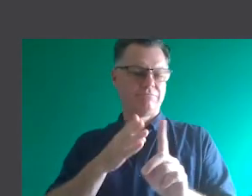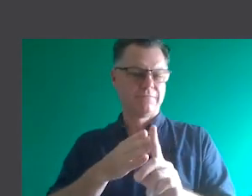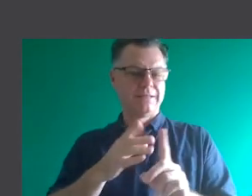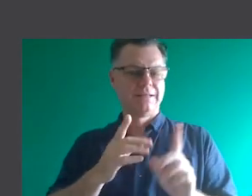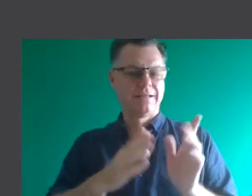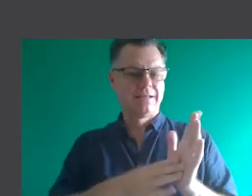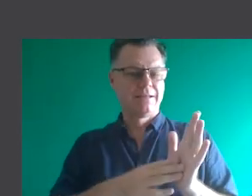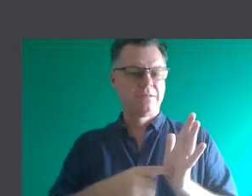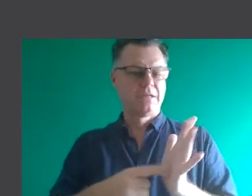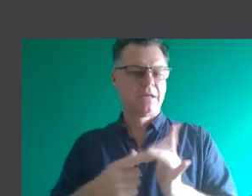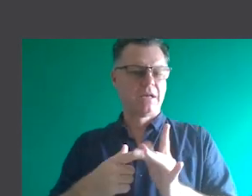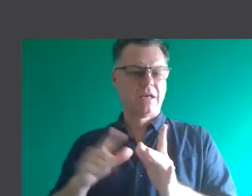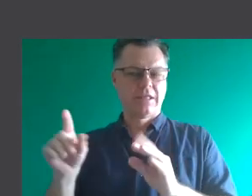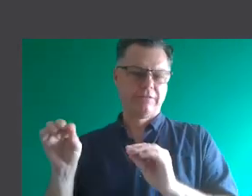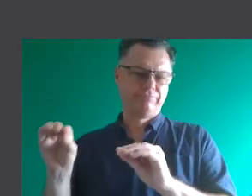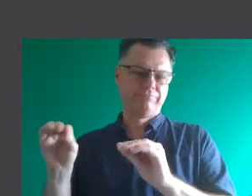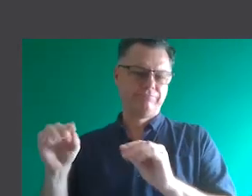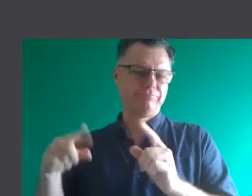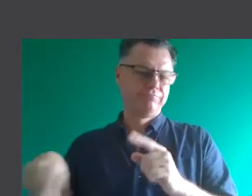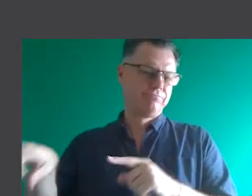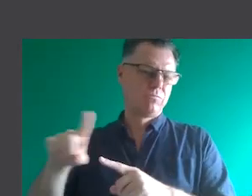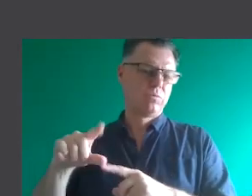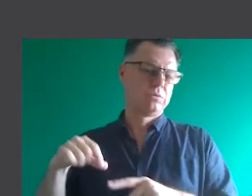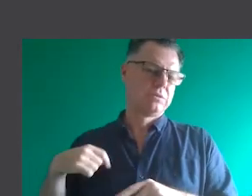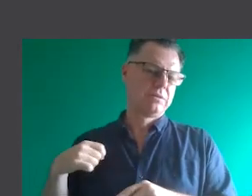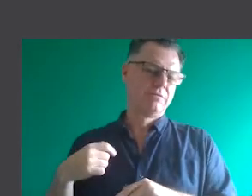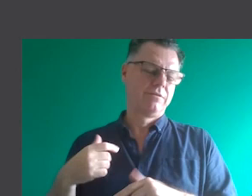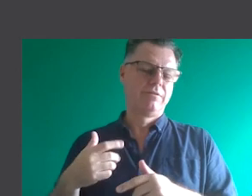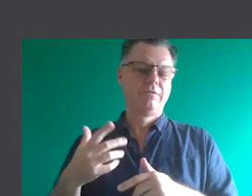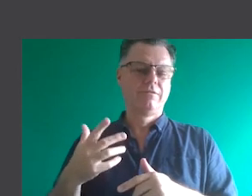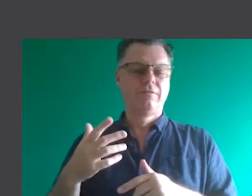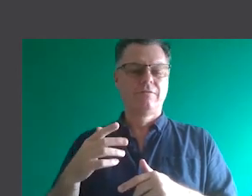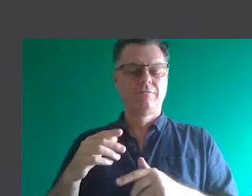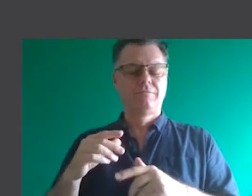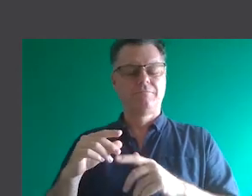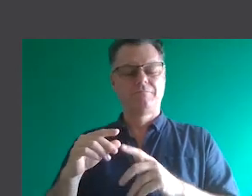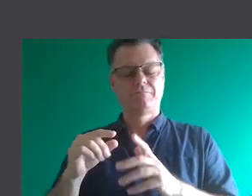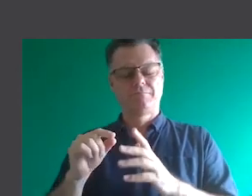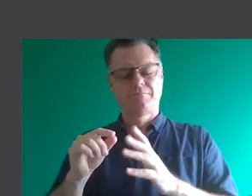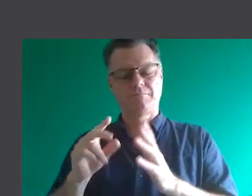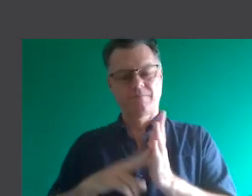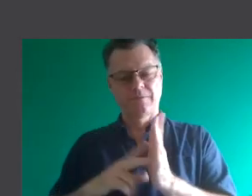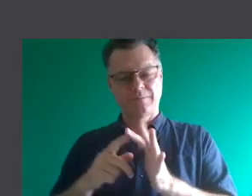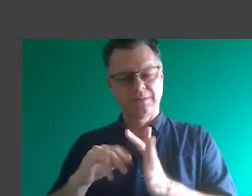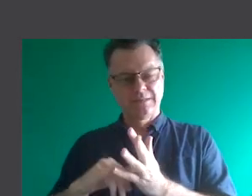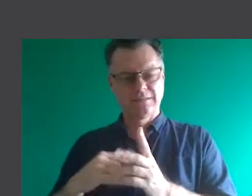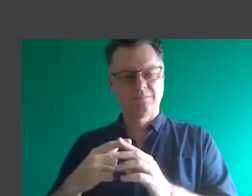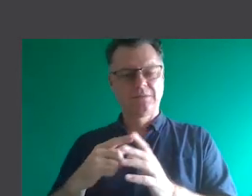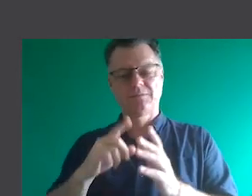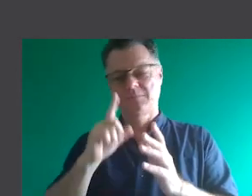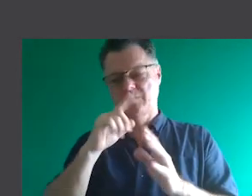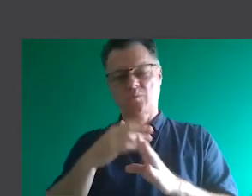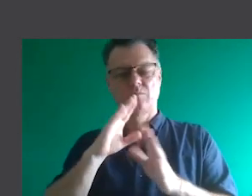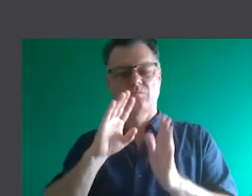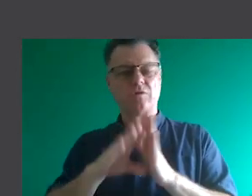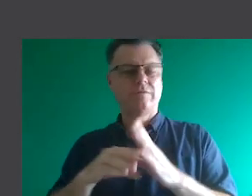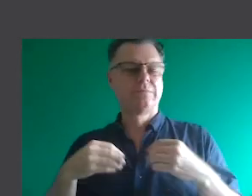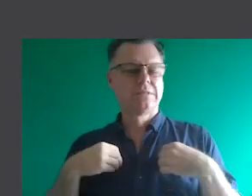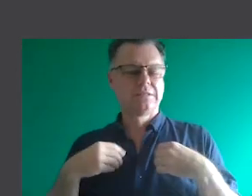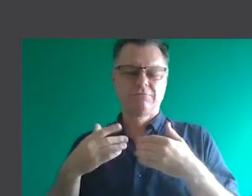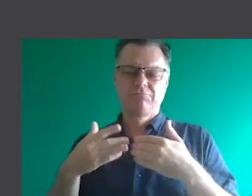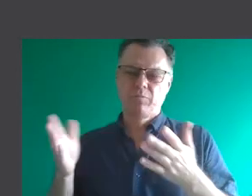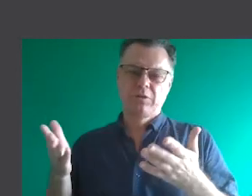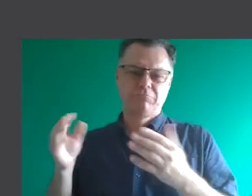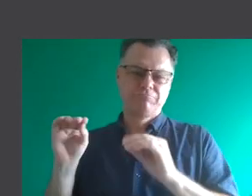think the MTIA has quite a few good instances of how they educate their workforce, both from the public private sector as well as the public